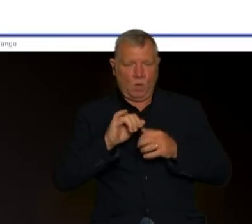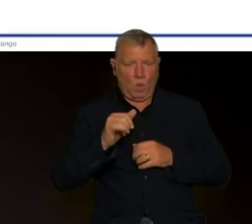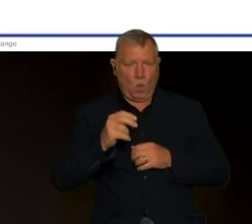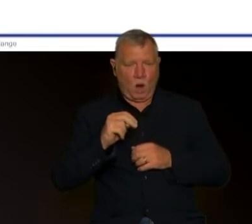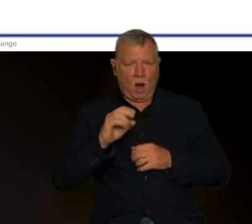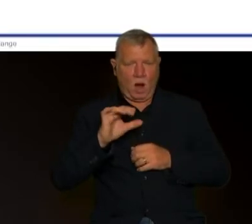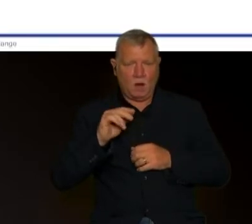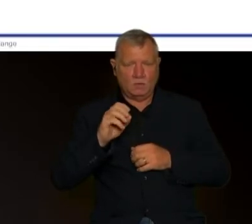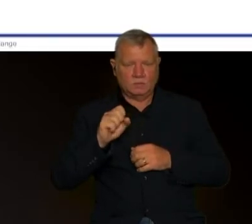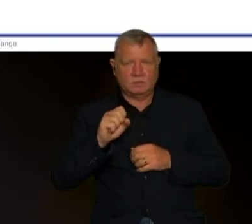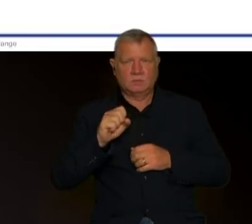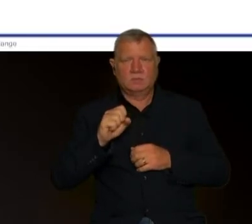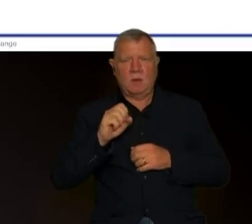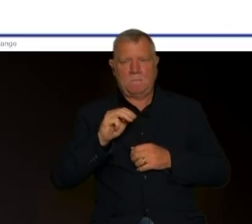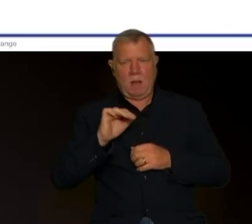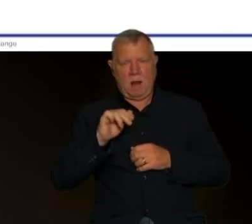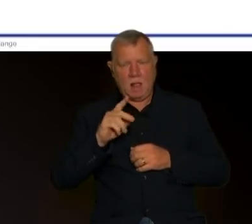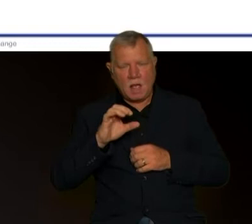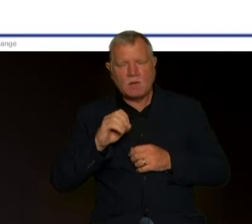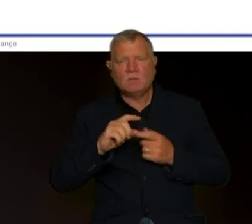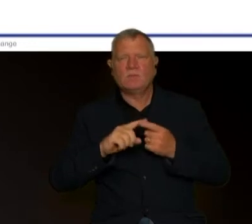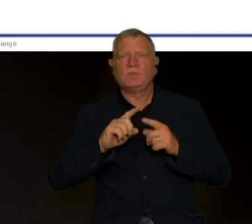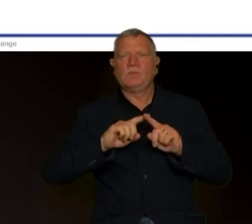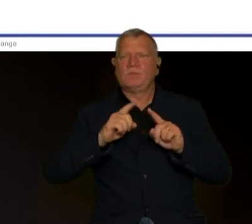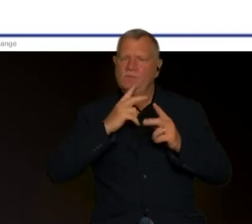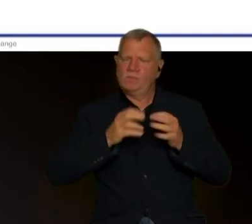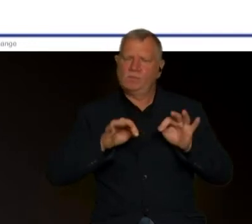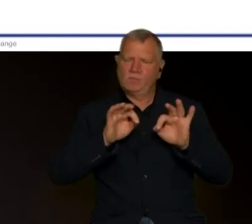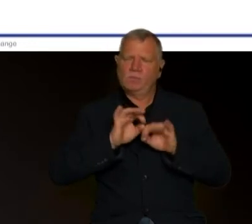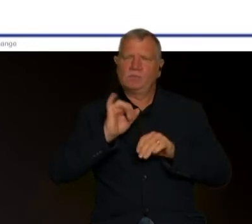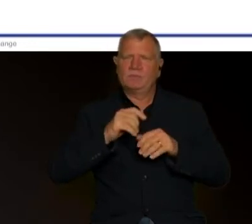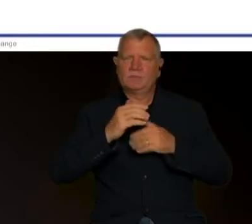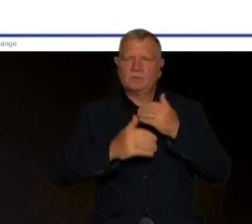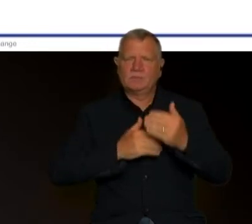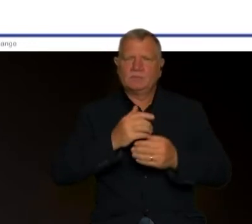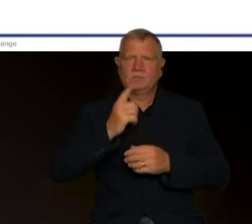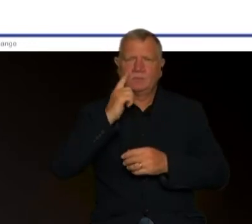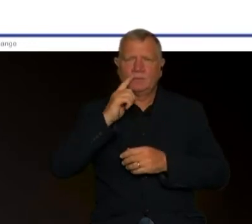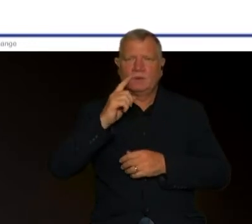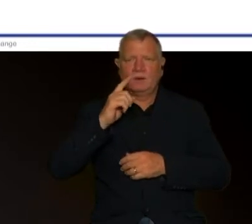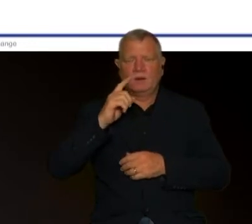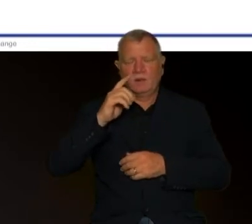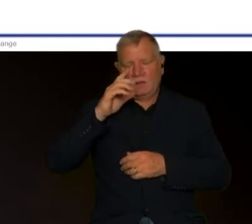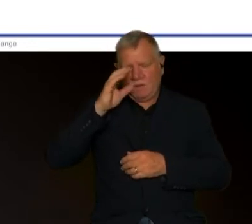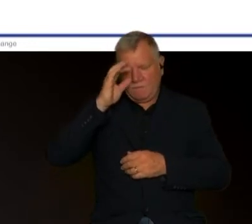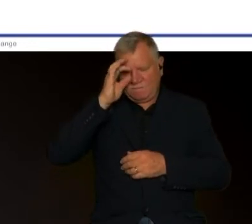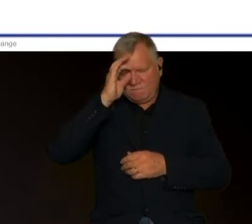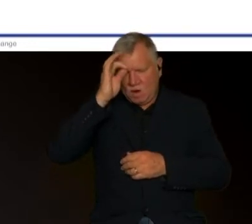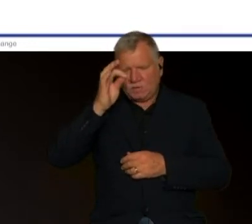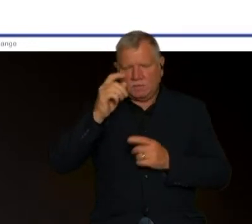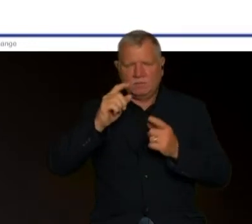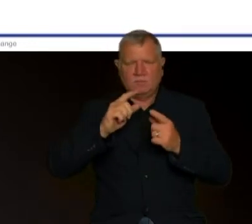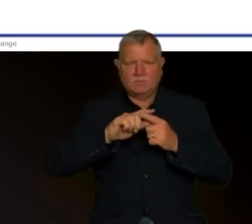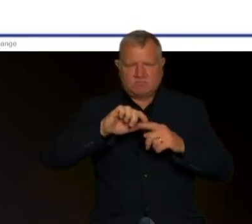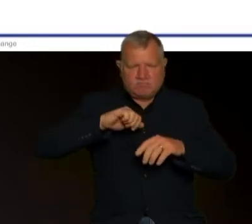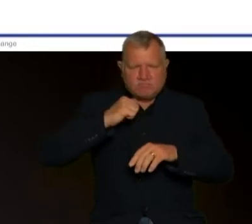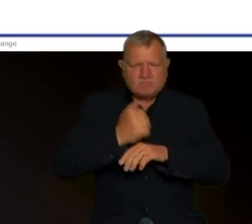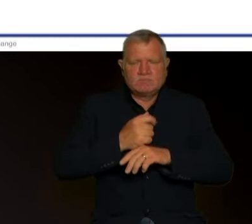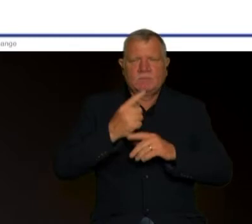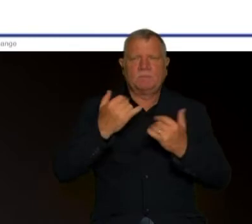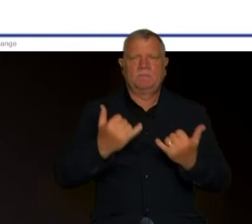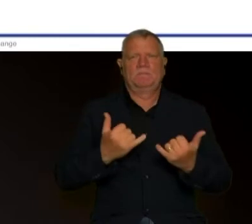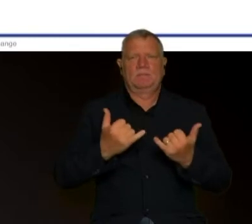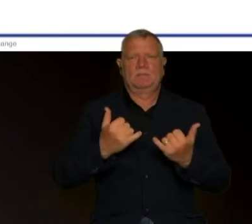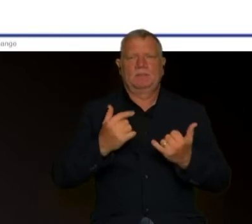the director Juan Carlos Blanco and director Maldonado have been key in having this go from theory